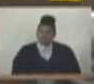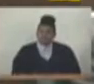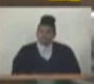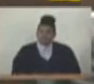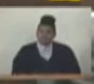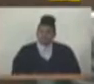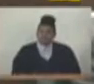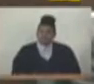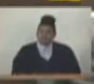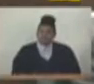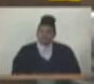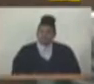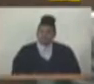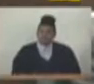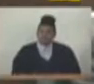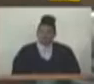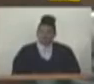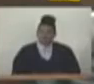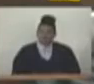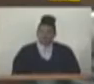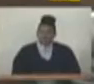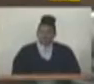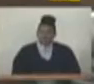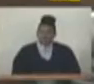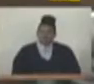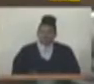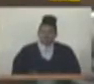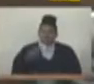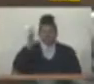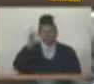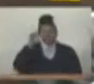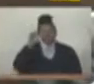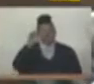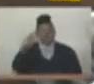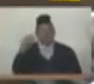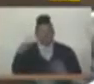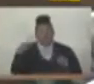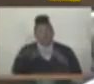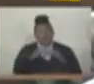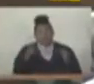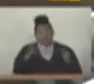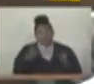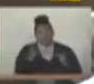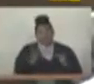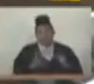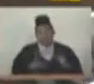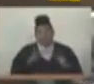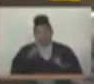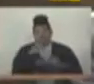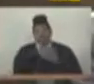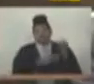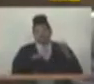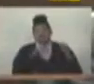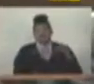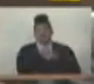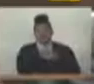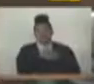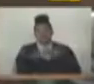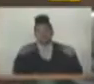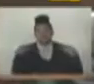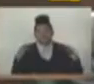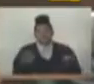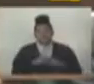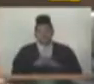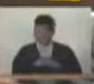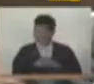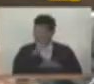Mr. Speaker, we have started a GOJ health card. It is there, which is part of the access to health.